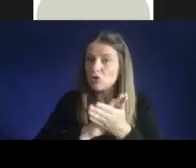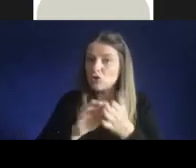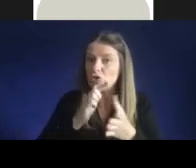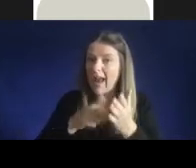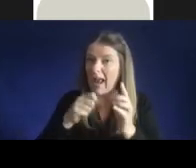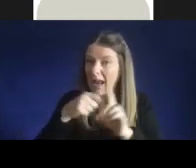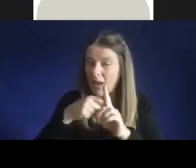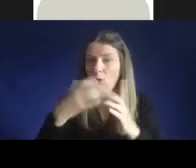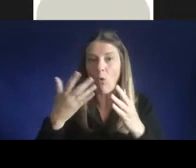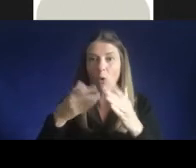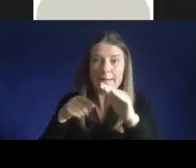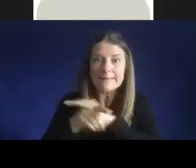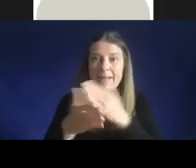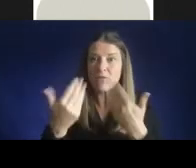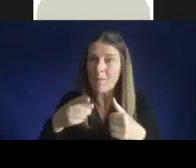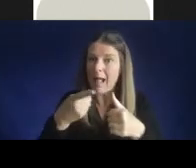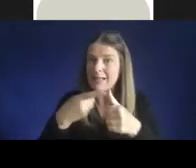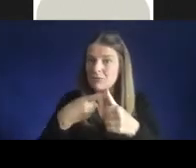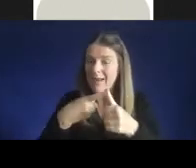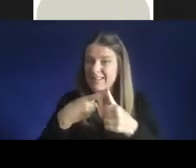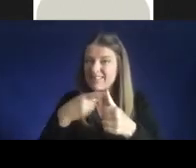only but a few.